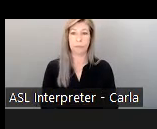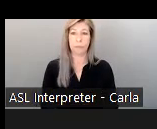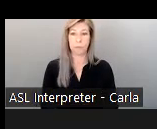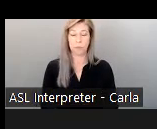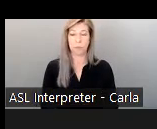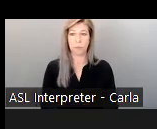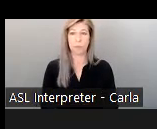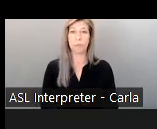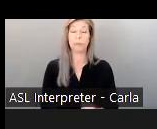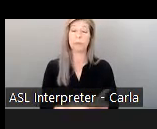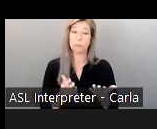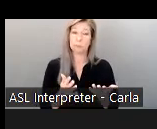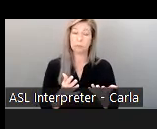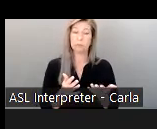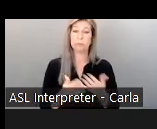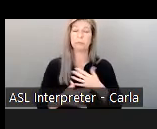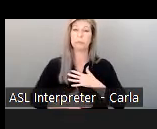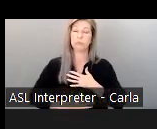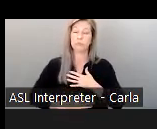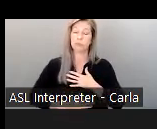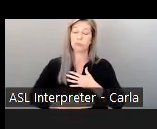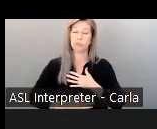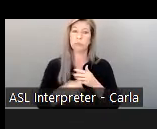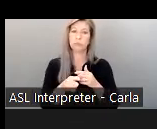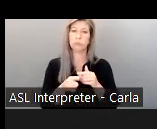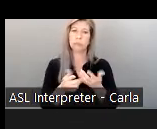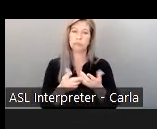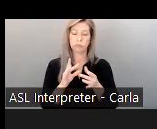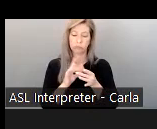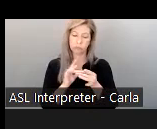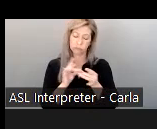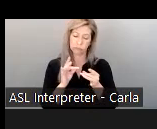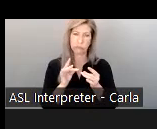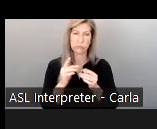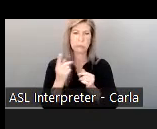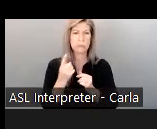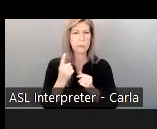This is where you might want to say some kind words to yourself.